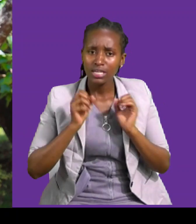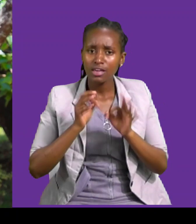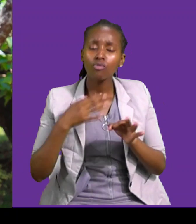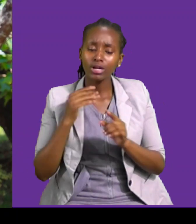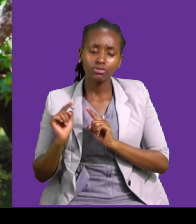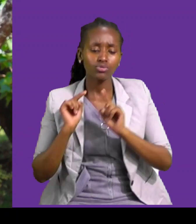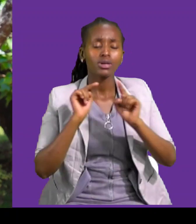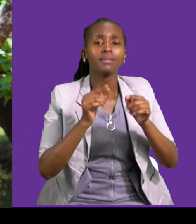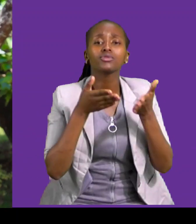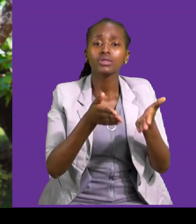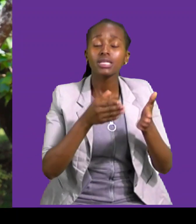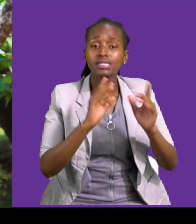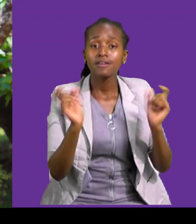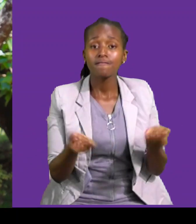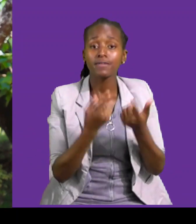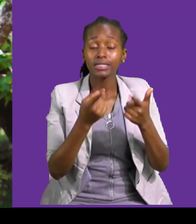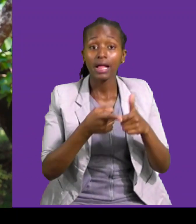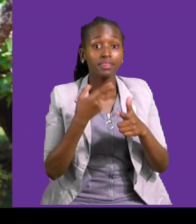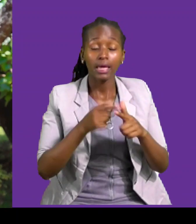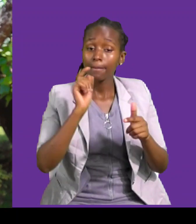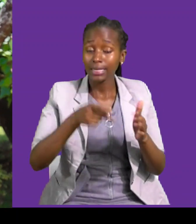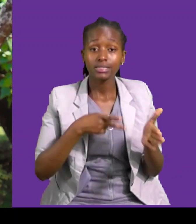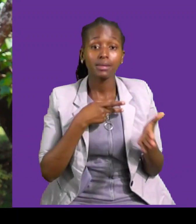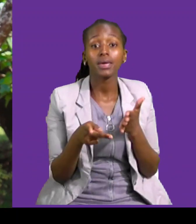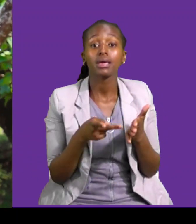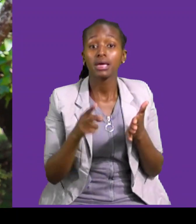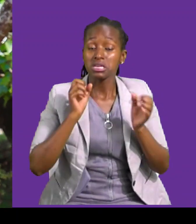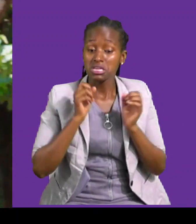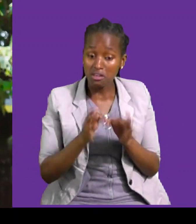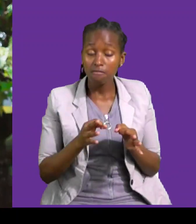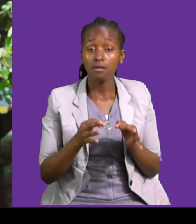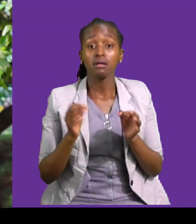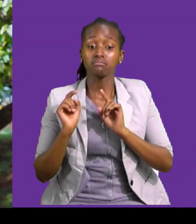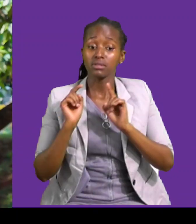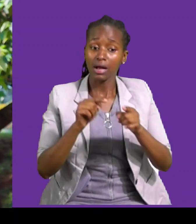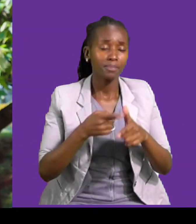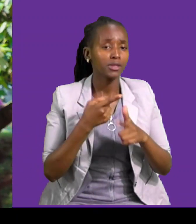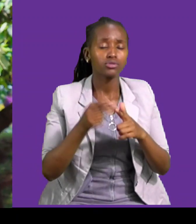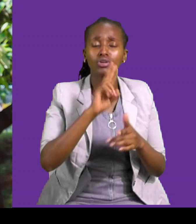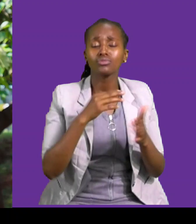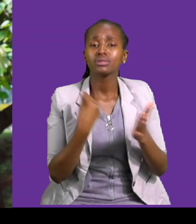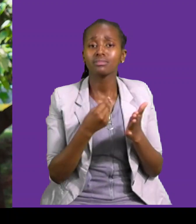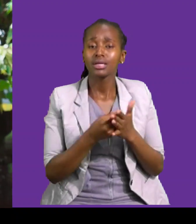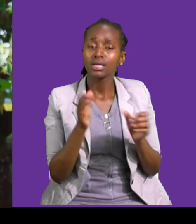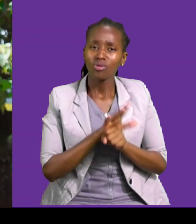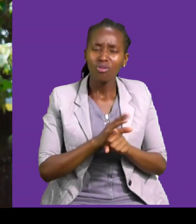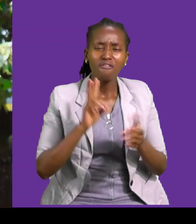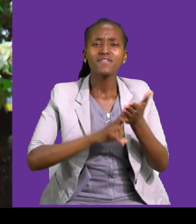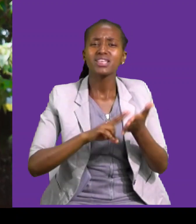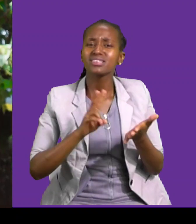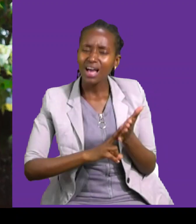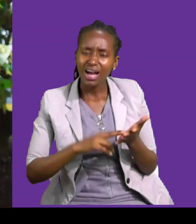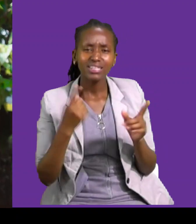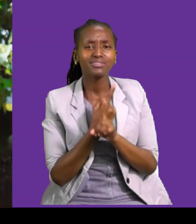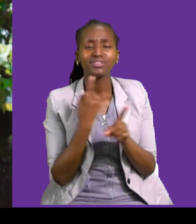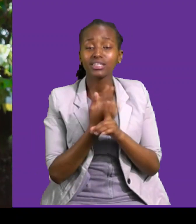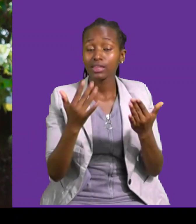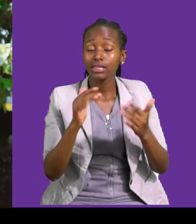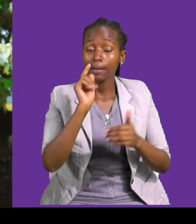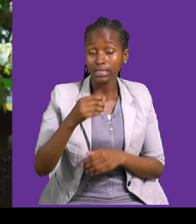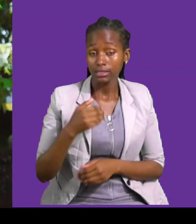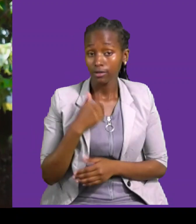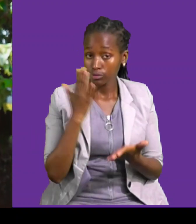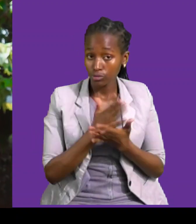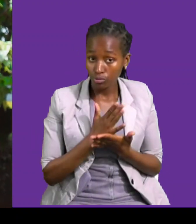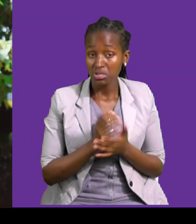to $1,000 for the whole week. So that's a huge financial barrier. Also, you'd have to fly, you have to apply for visa, which is an